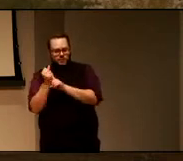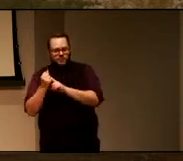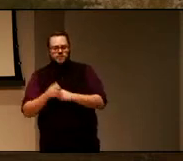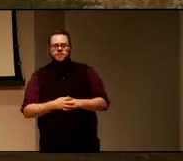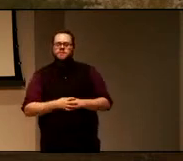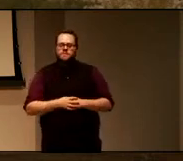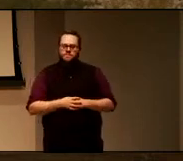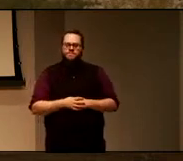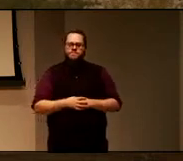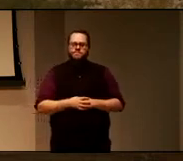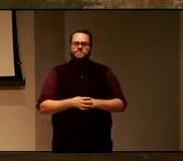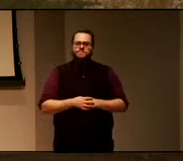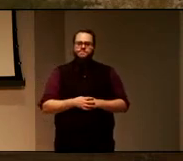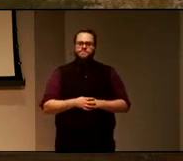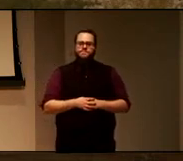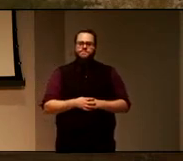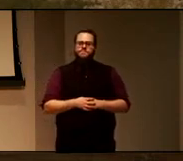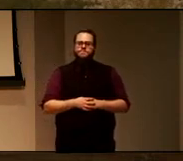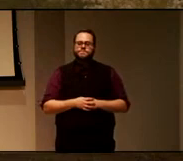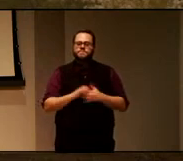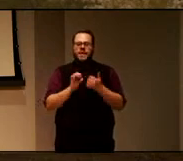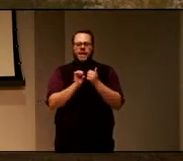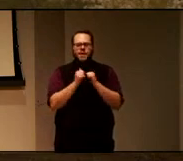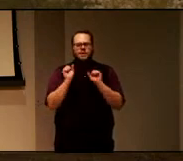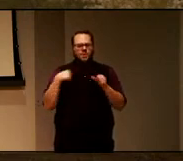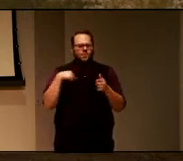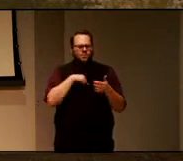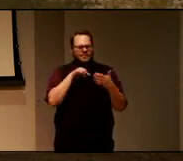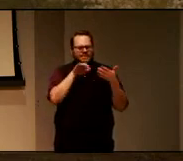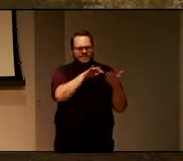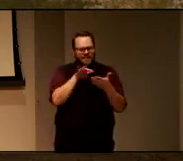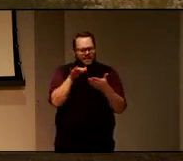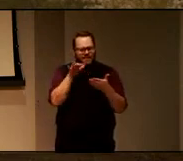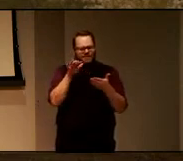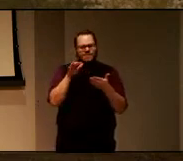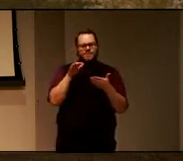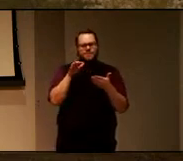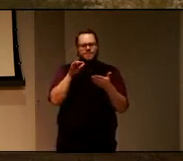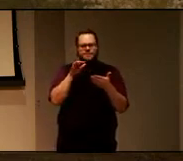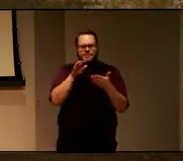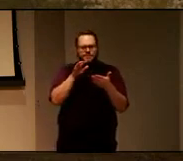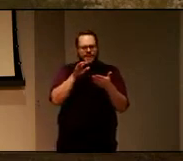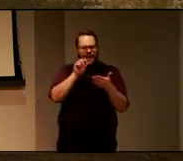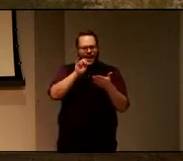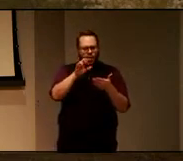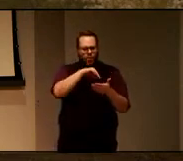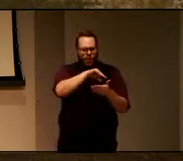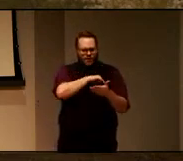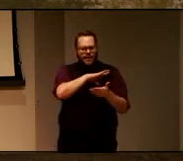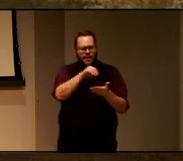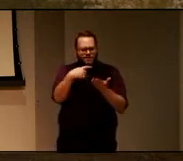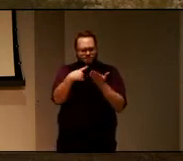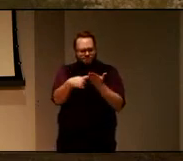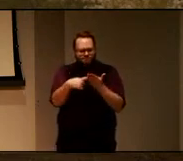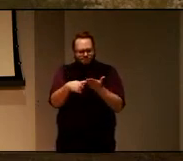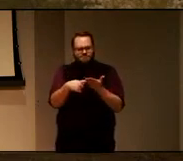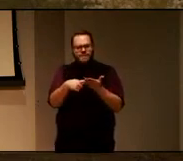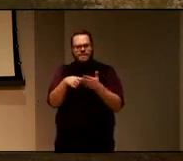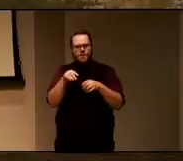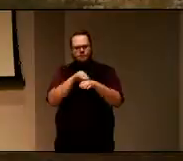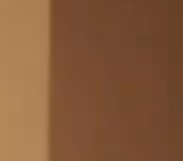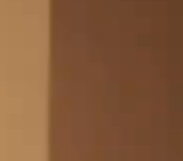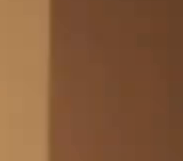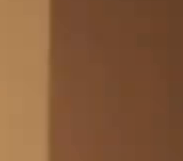how can we study to understand talking about air quality in a way, again, that motivates